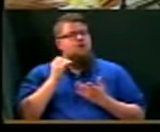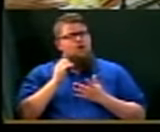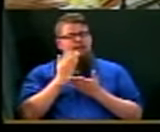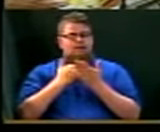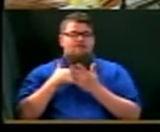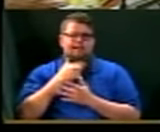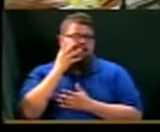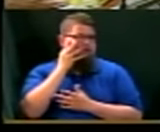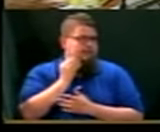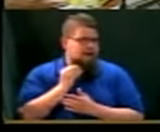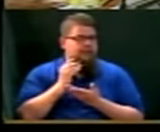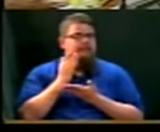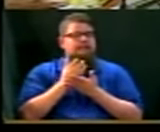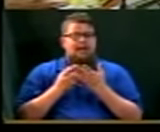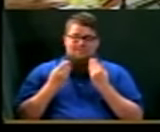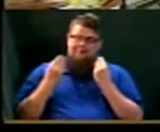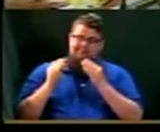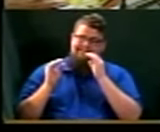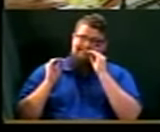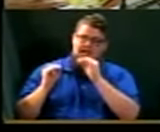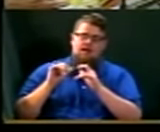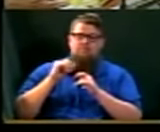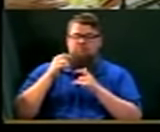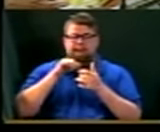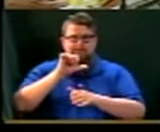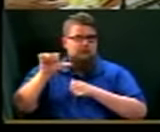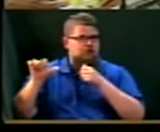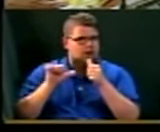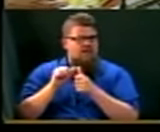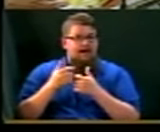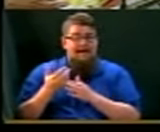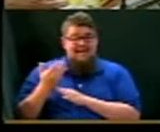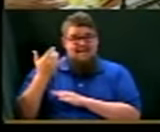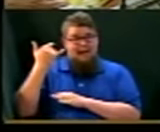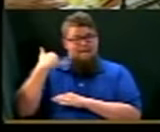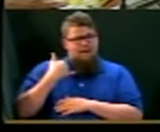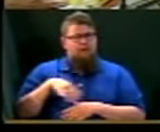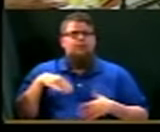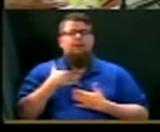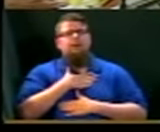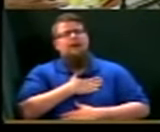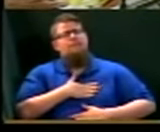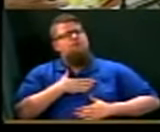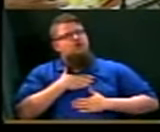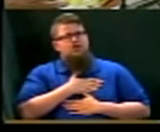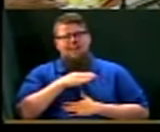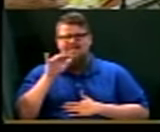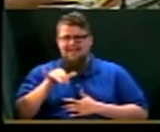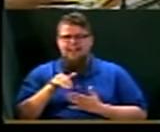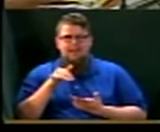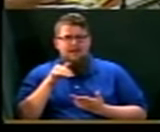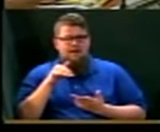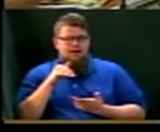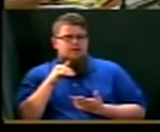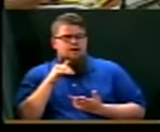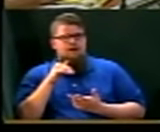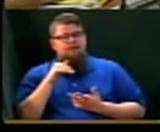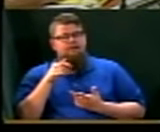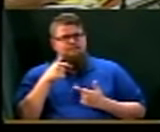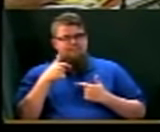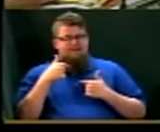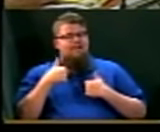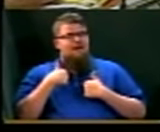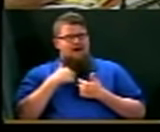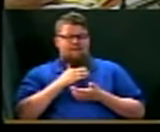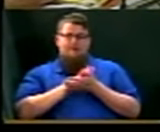experienced, some of us have given to one another in the past, I really appreciate how that has tamped down, and I have become